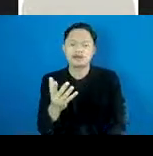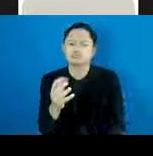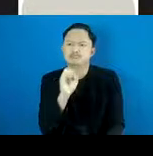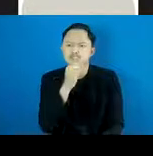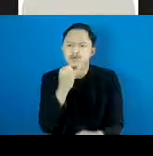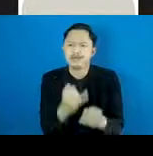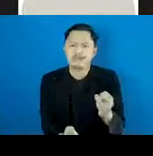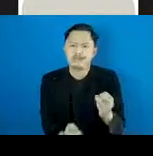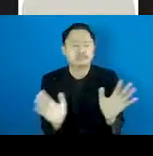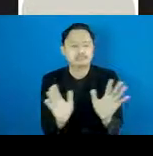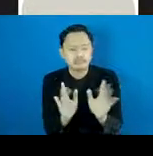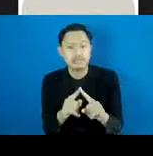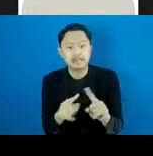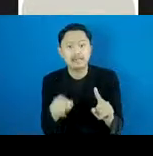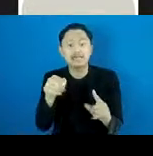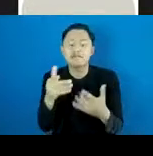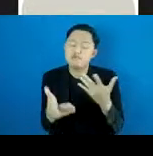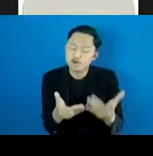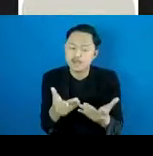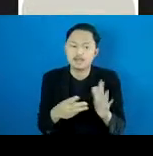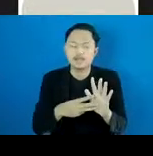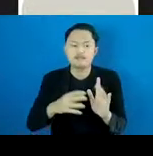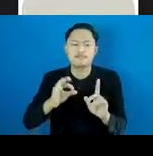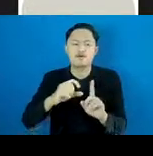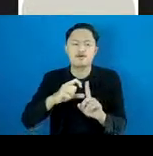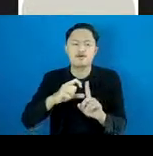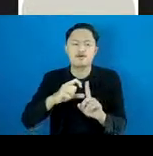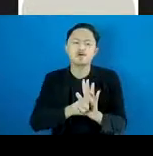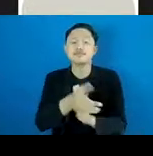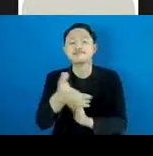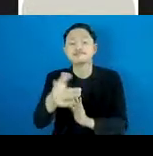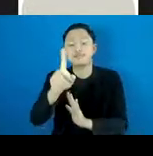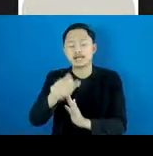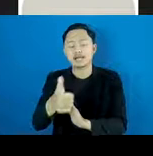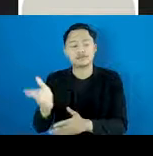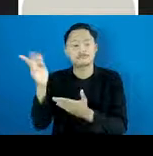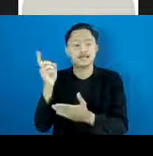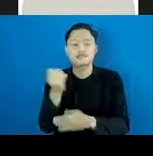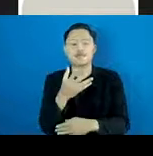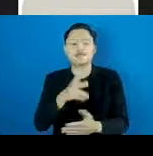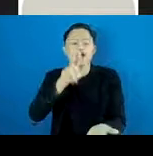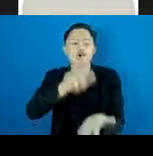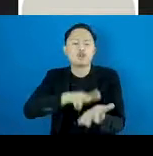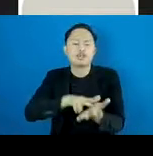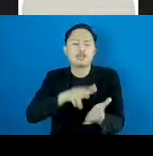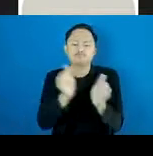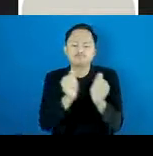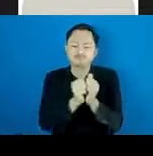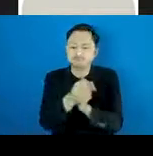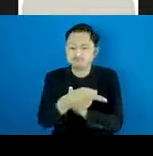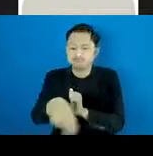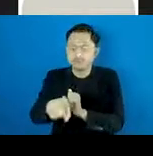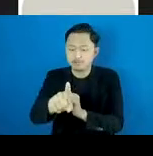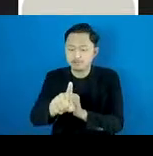by TransJakarta, but this is the model we suggested. So here we talk about three different contracts that TransJakarta can enter into. The